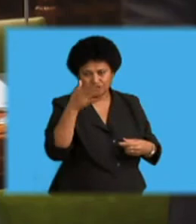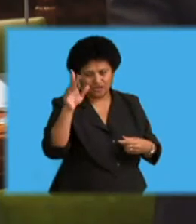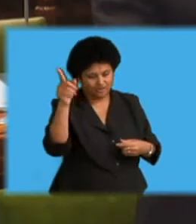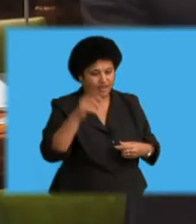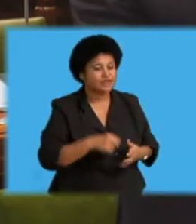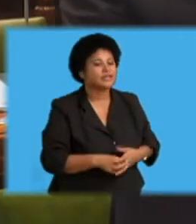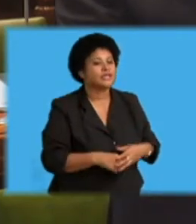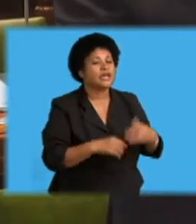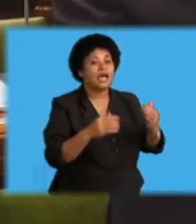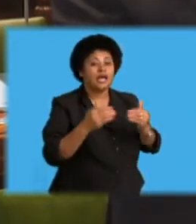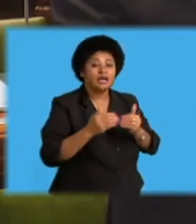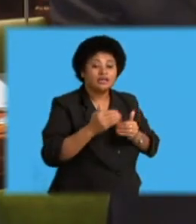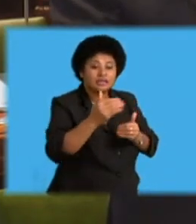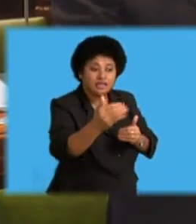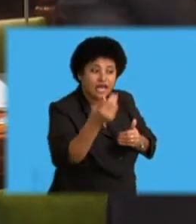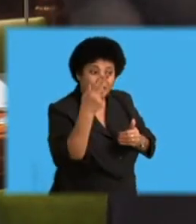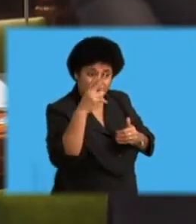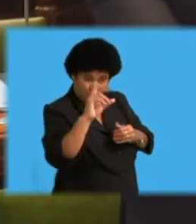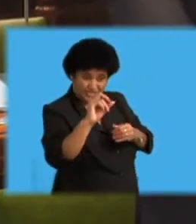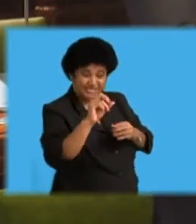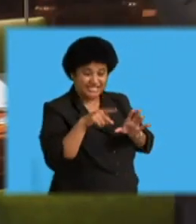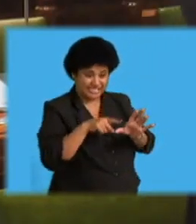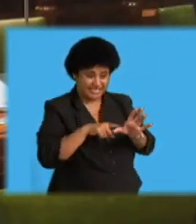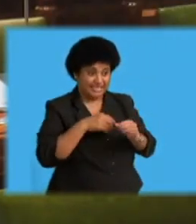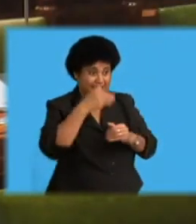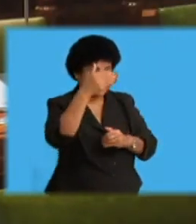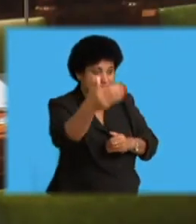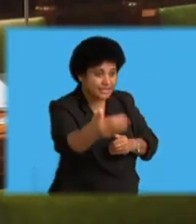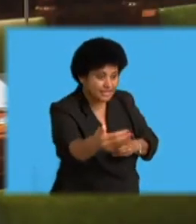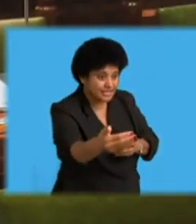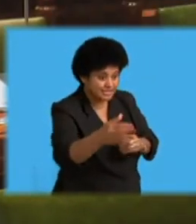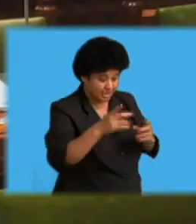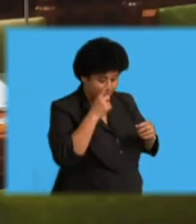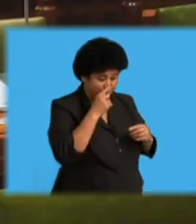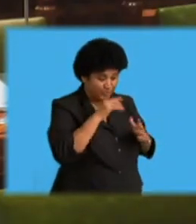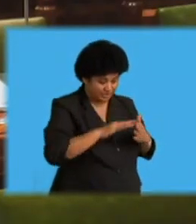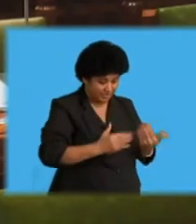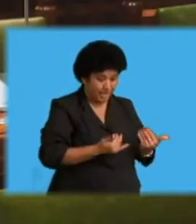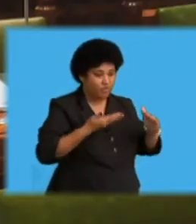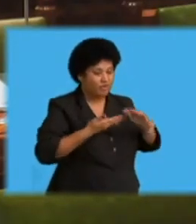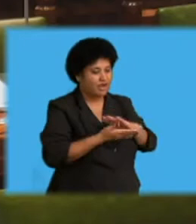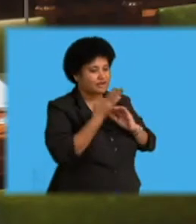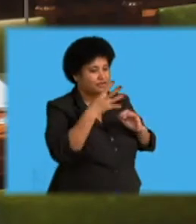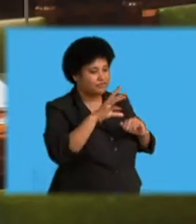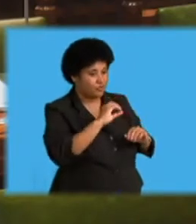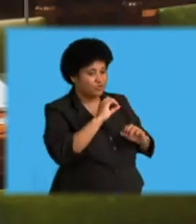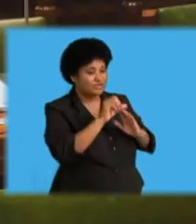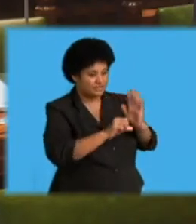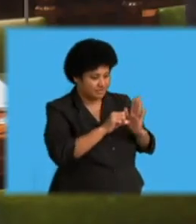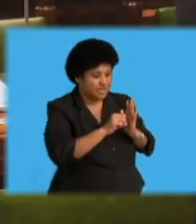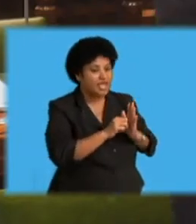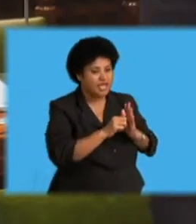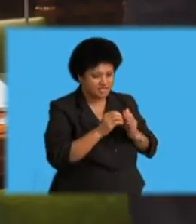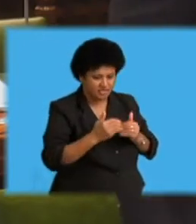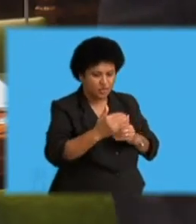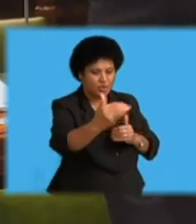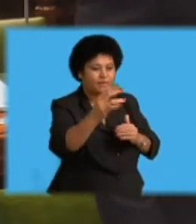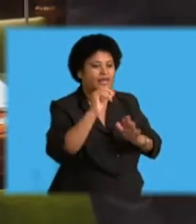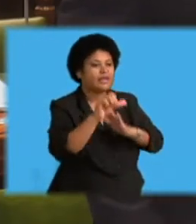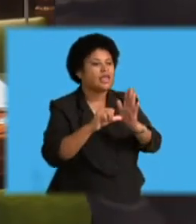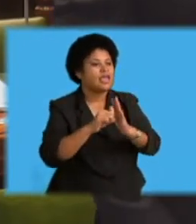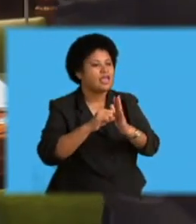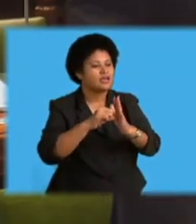these people who are below the age of 40 will become actually in the upper category of the age. Japan, Madam